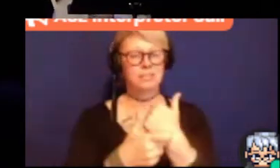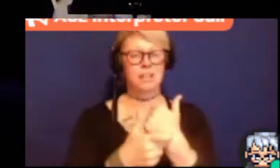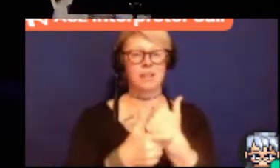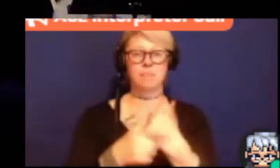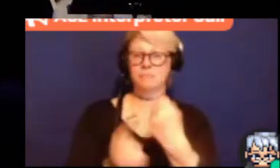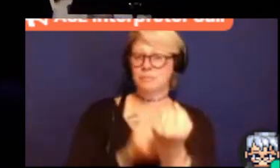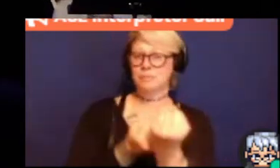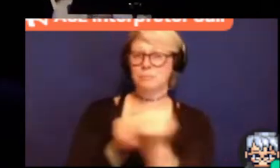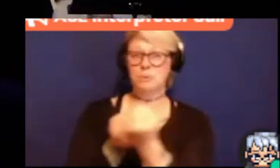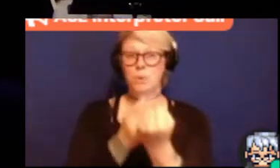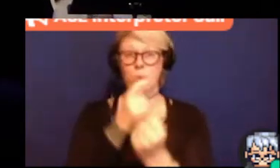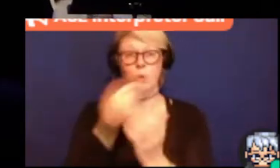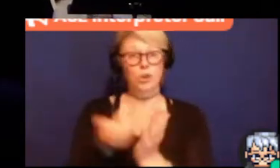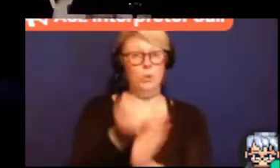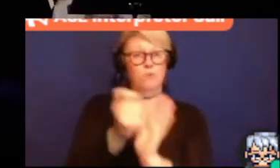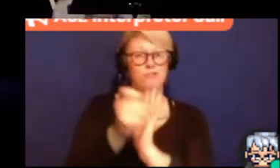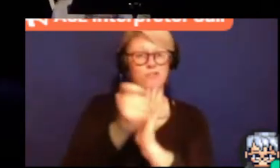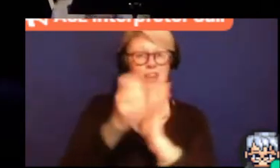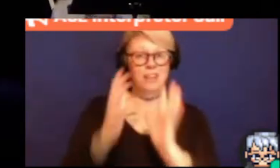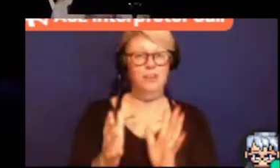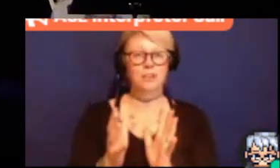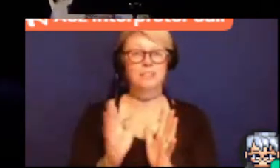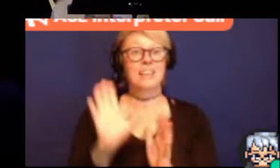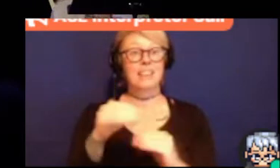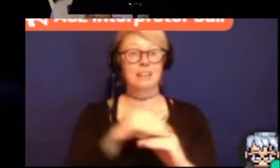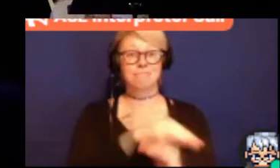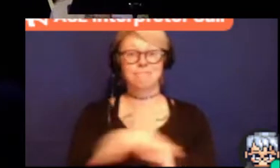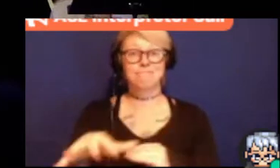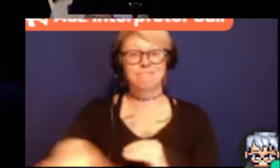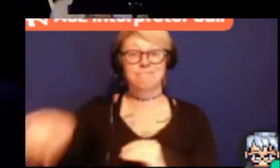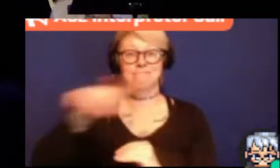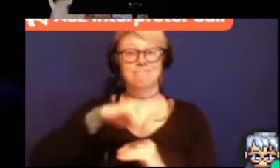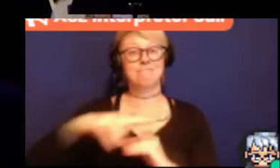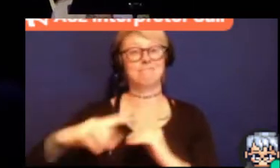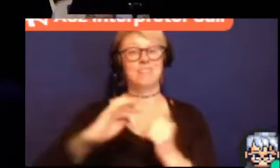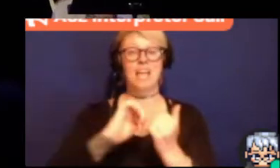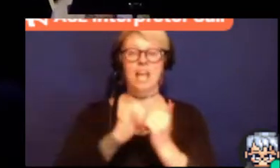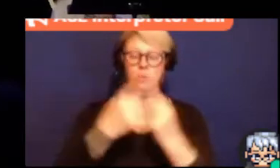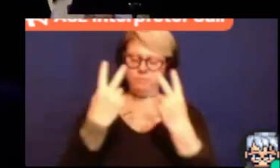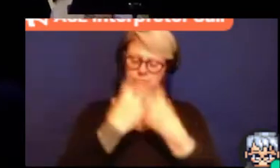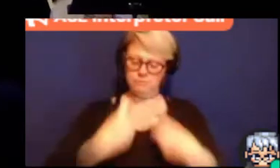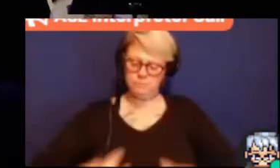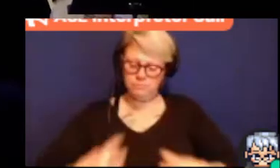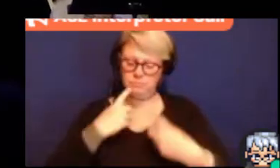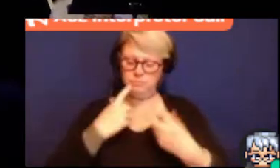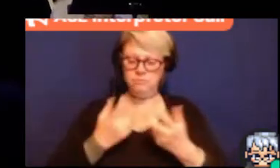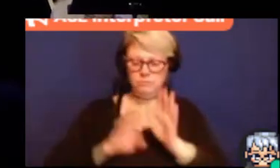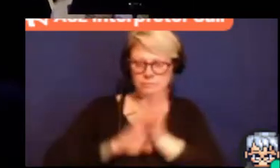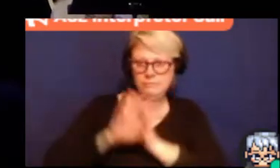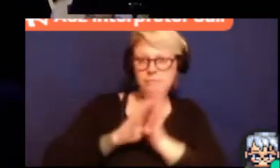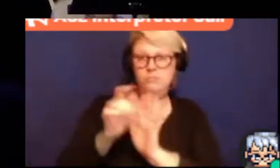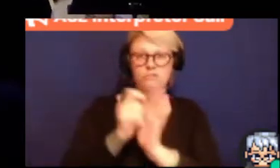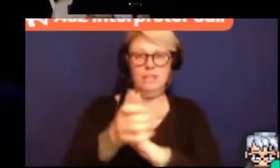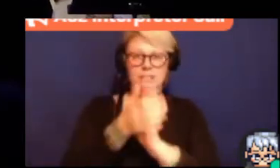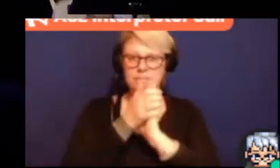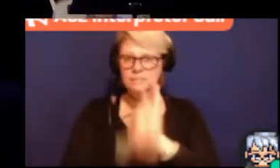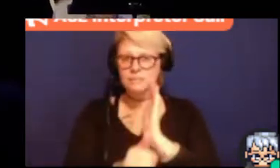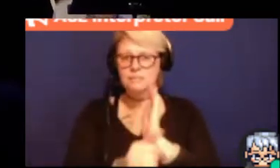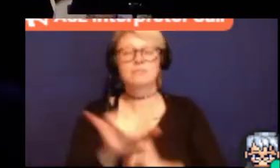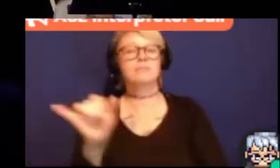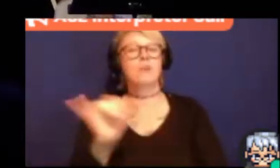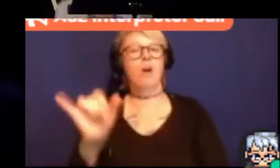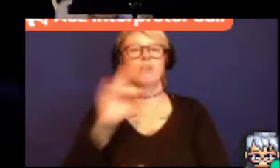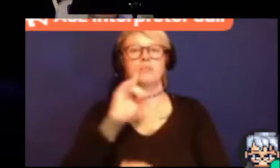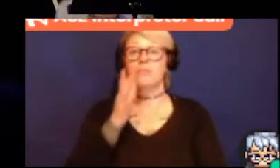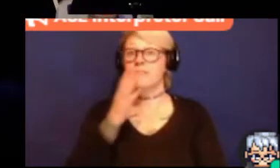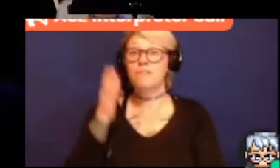only provides meaningful and rich ways for our participating artists to explore their practice, but also plays a vital role in developing the